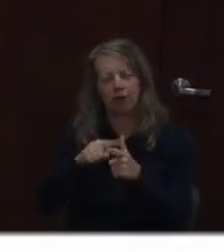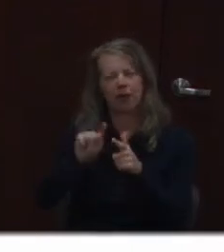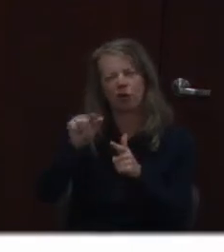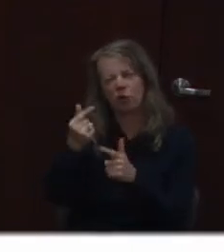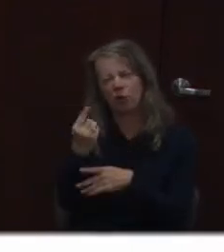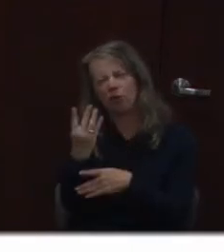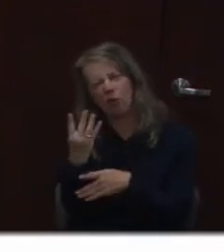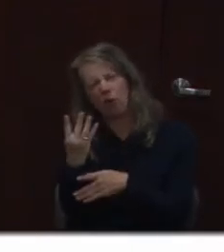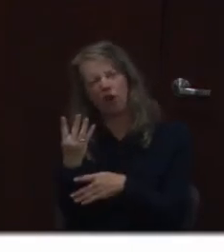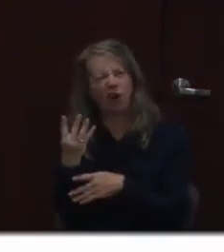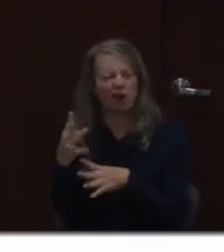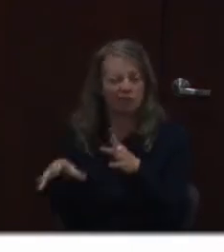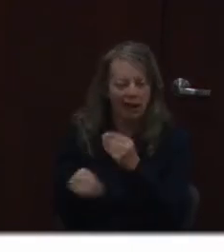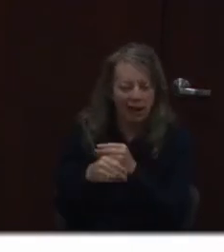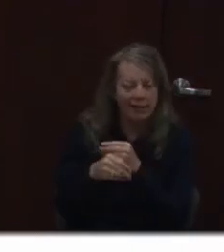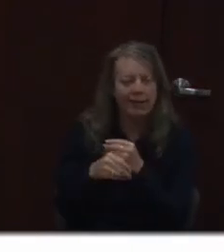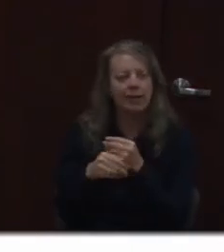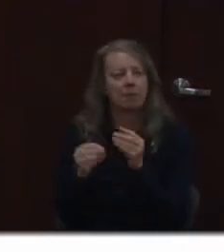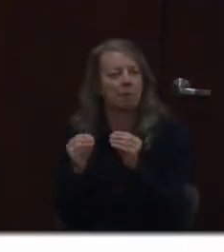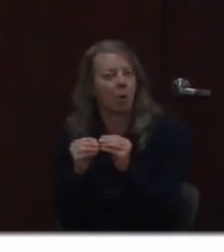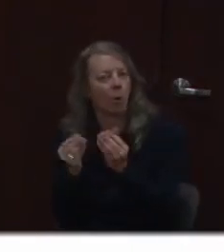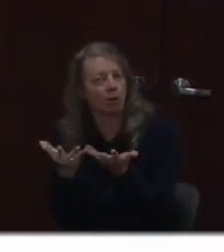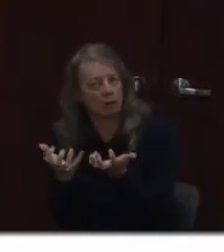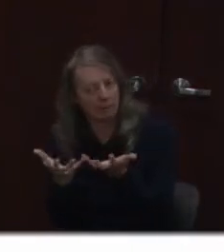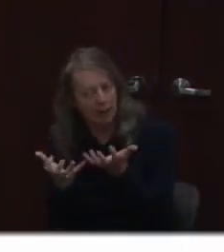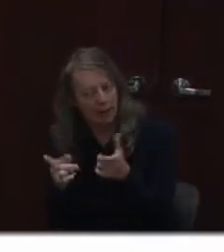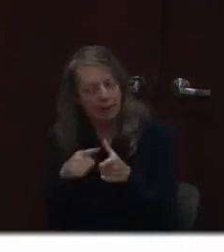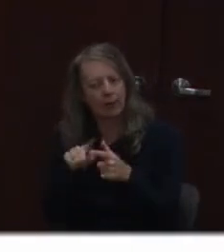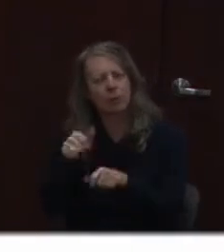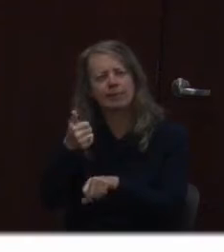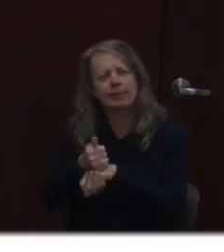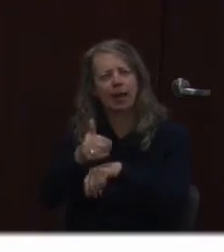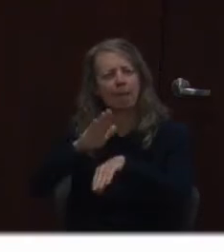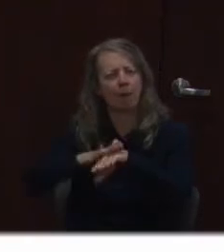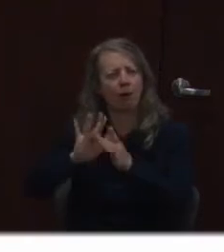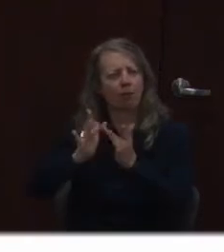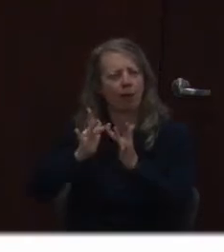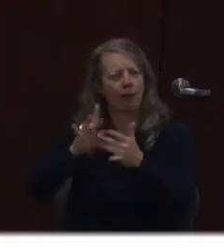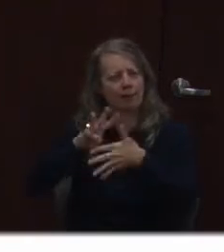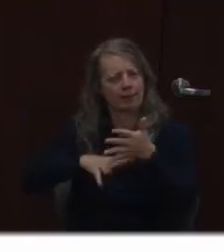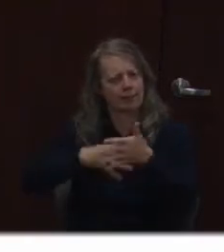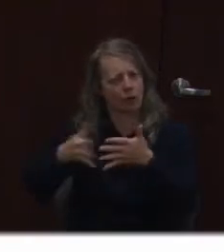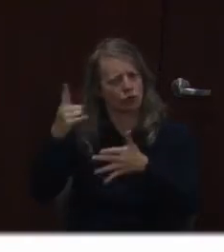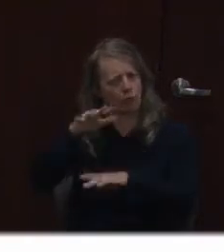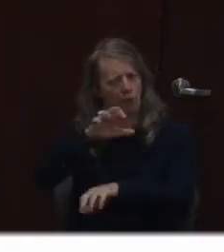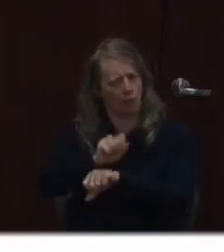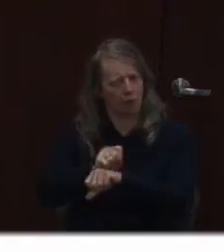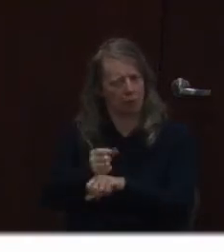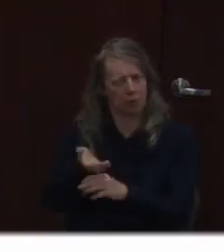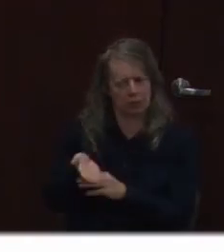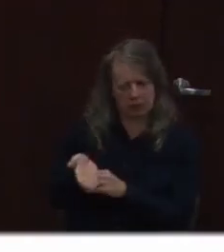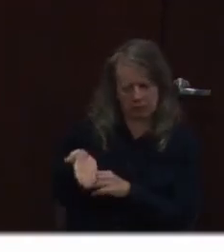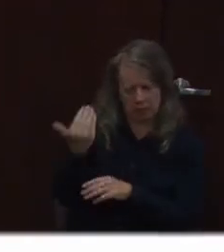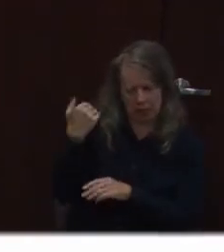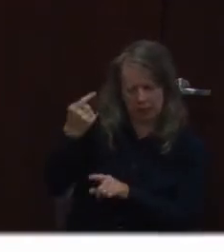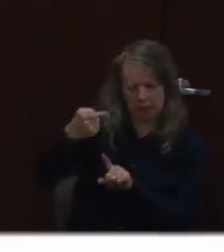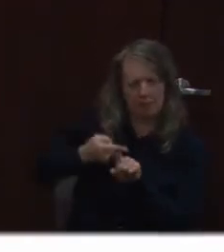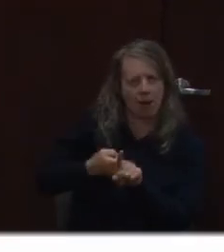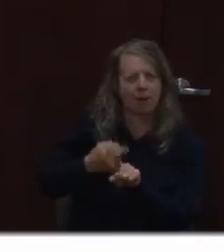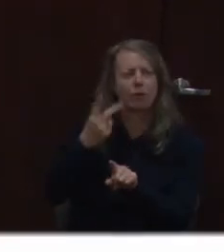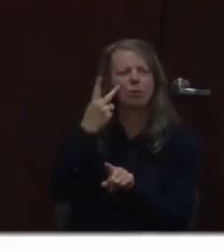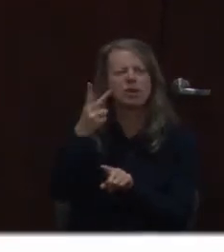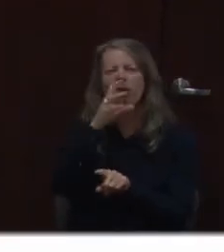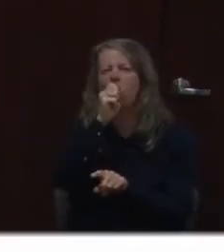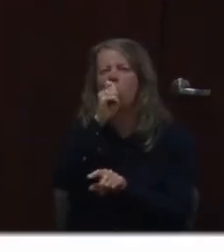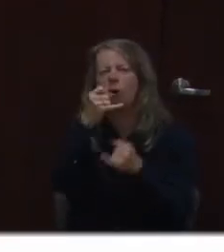being introduced. And we introduced the online scheduler late last month as we completed the wait list, and that's that orange line